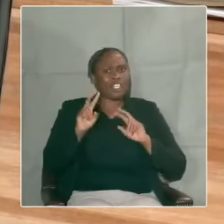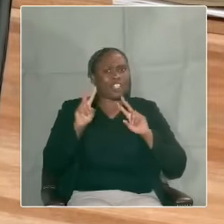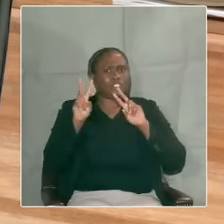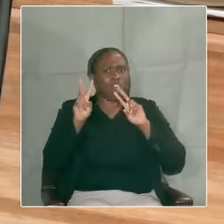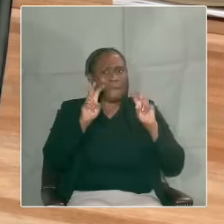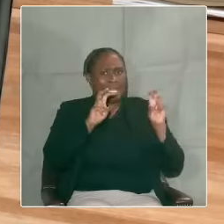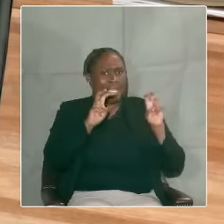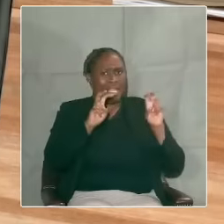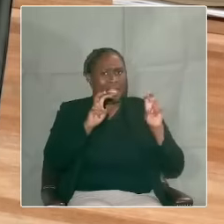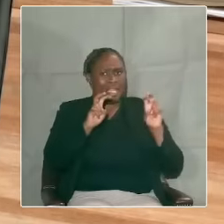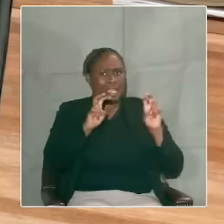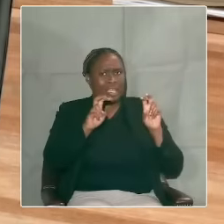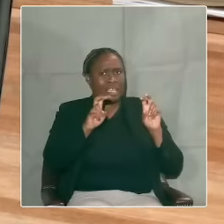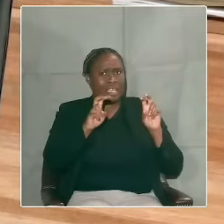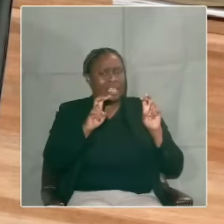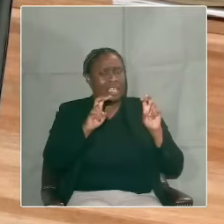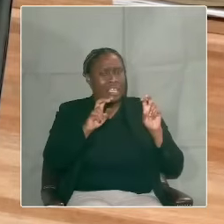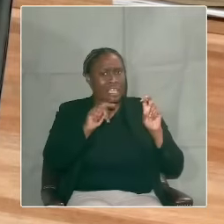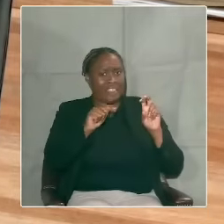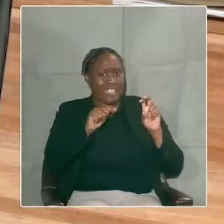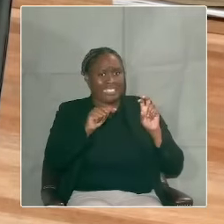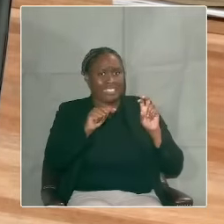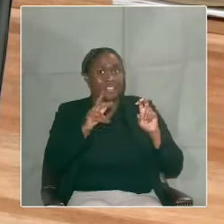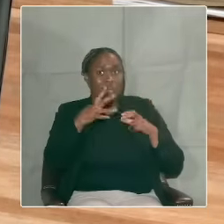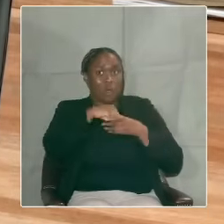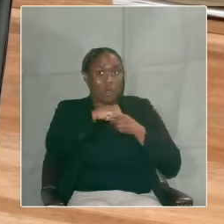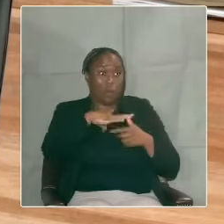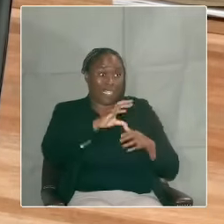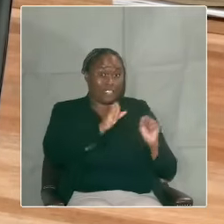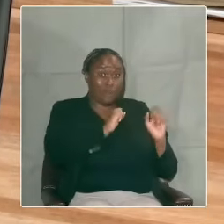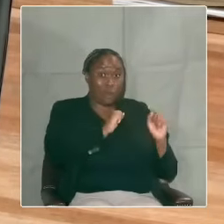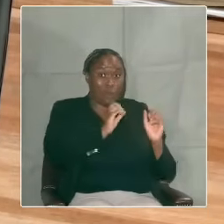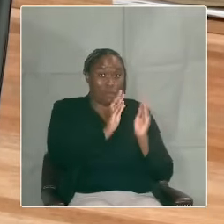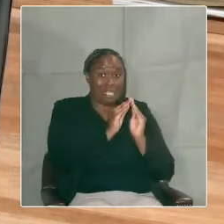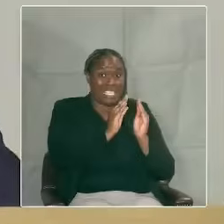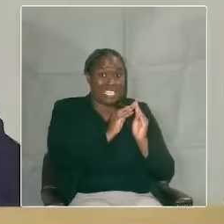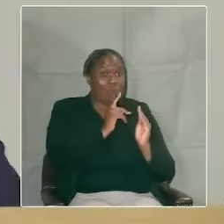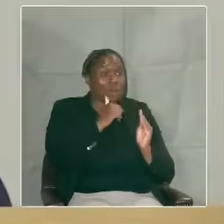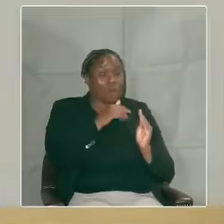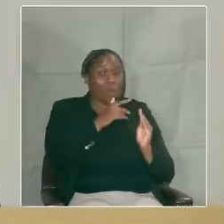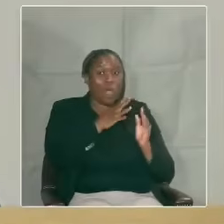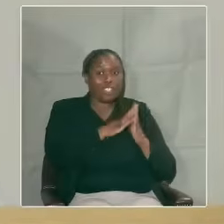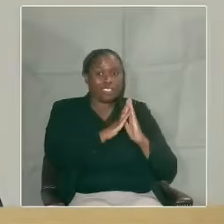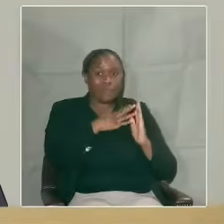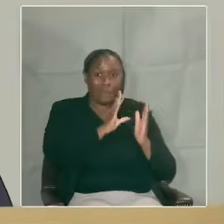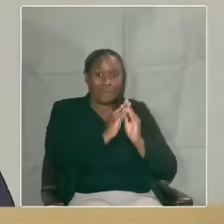issues form part of the issues that you had been wanting to brief the minister on?